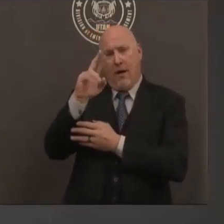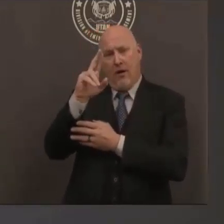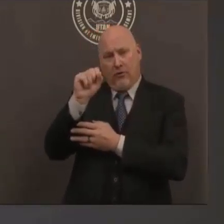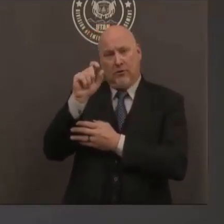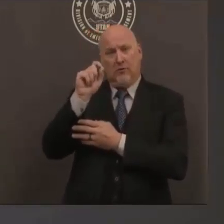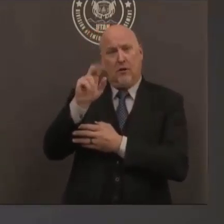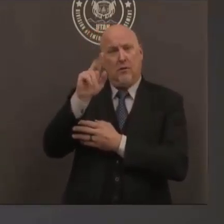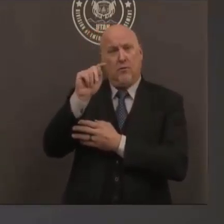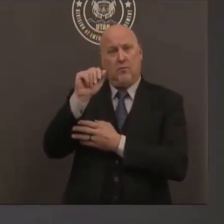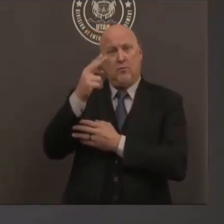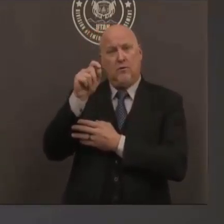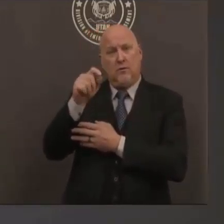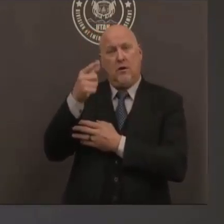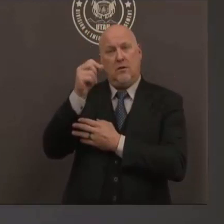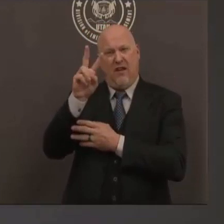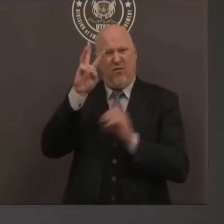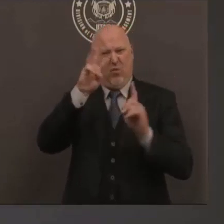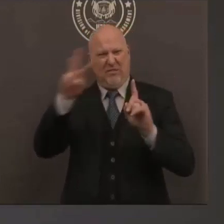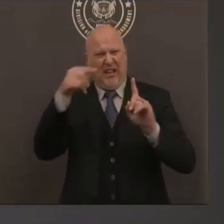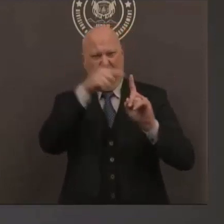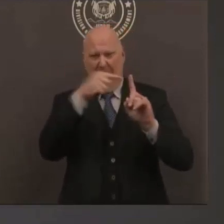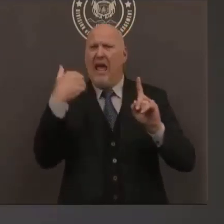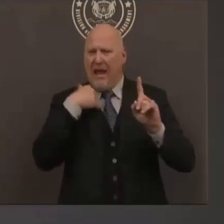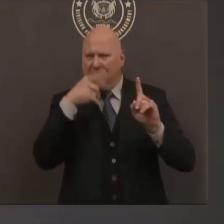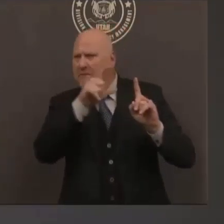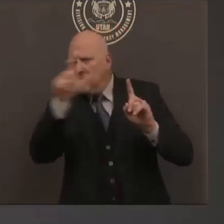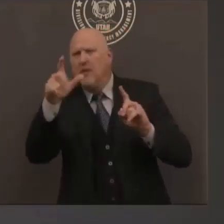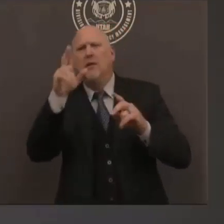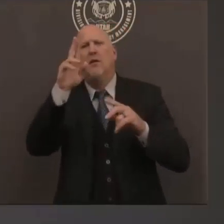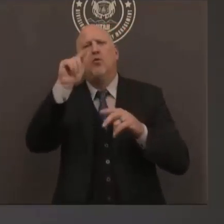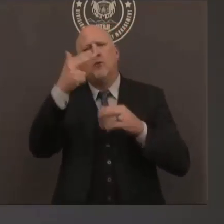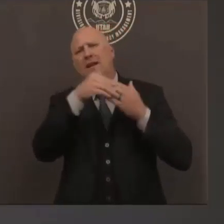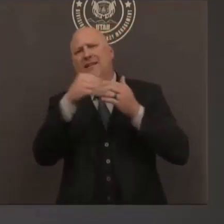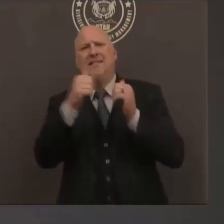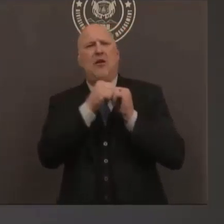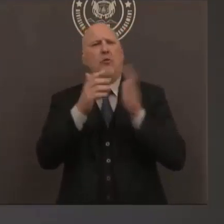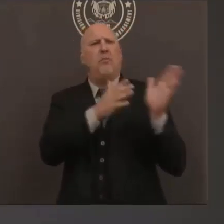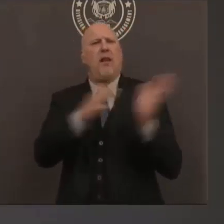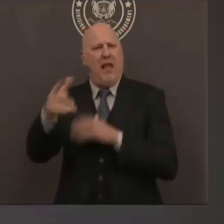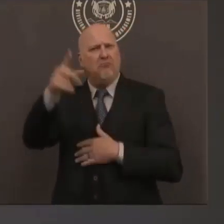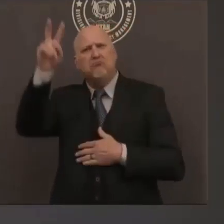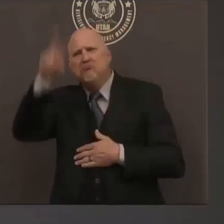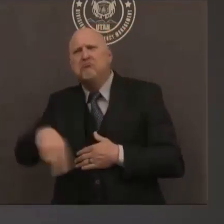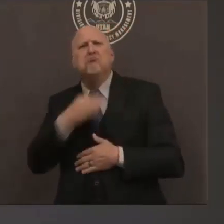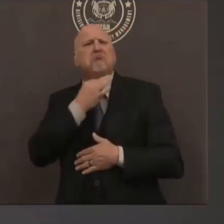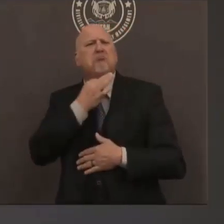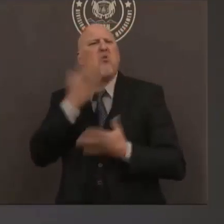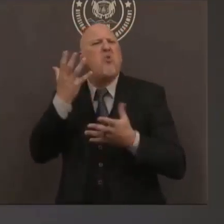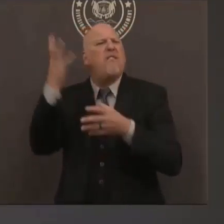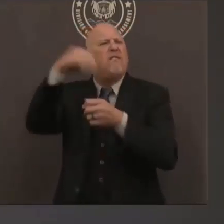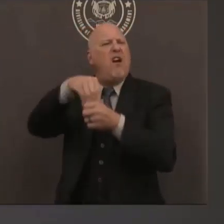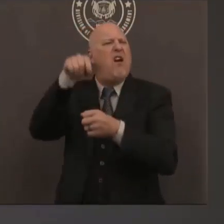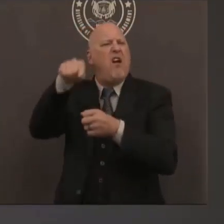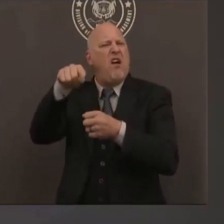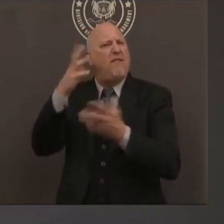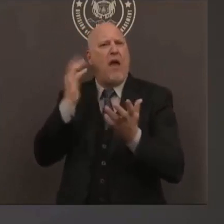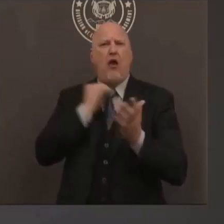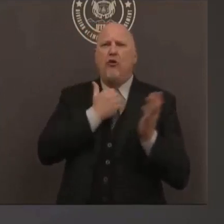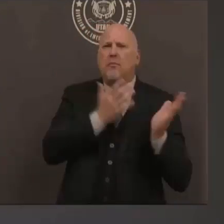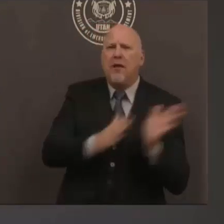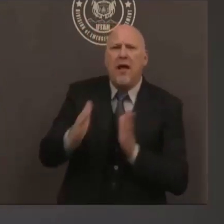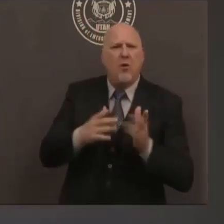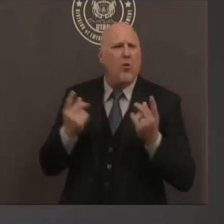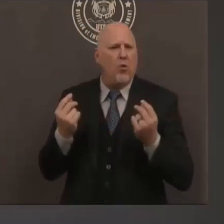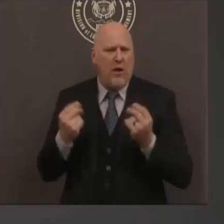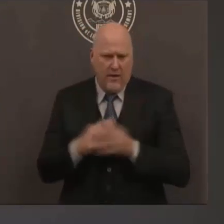improved plan. We call it 2.0. And so you can read through that. And I think it will help as you go through this, and probably what I'm going to say today,